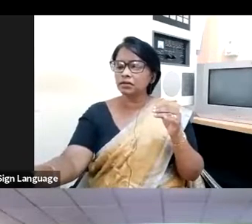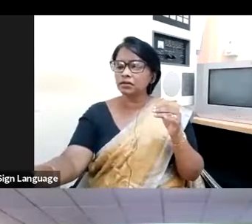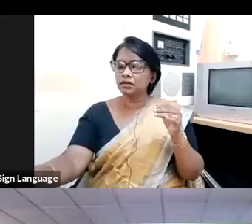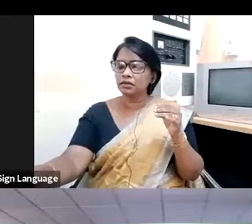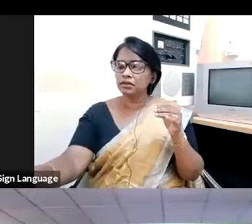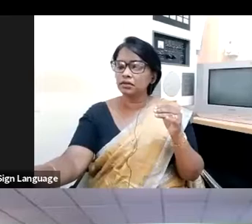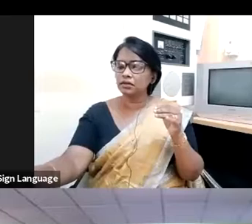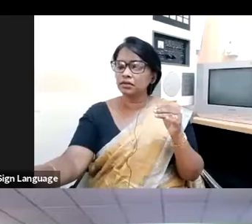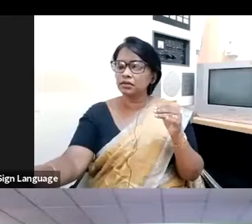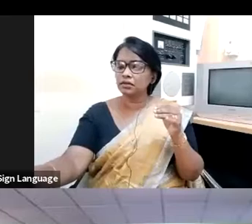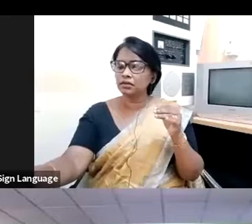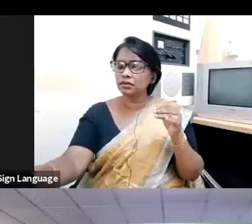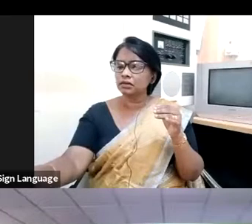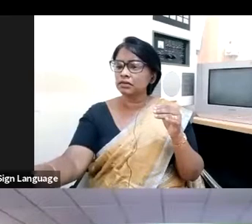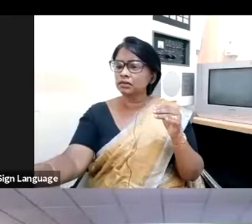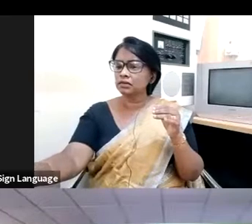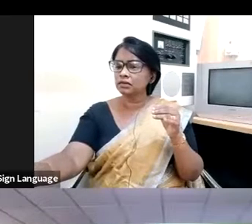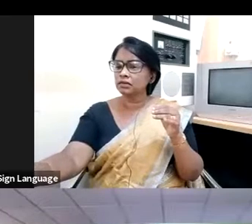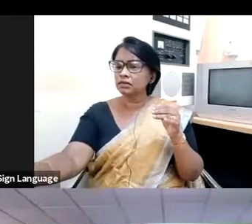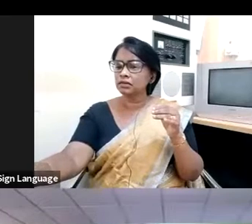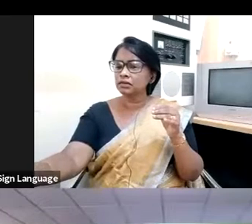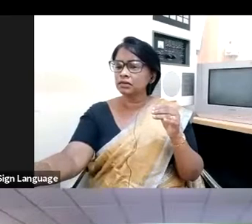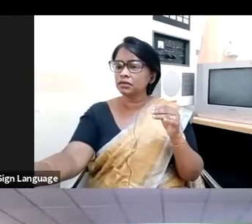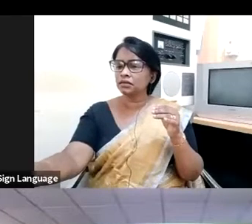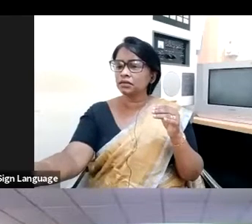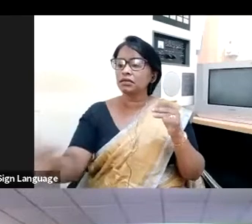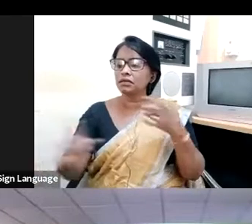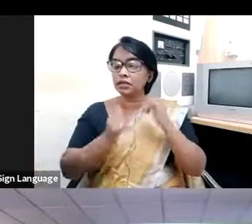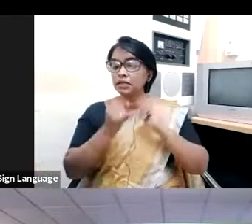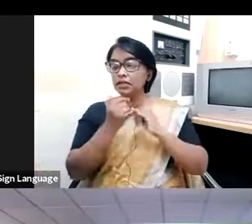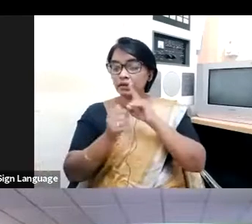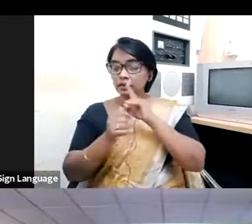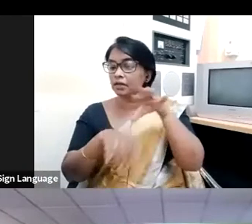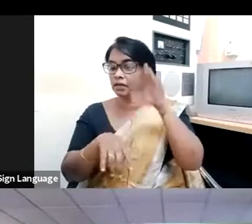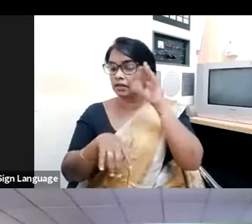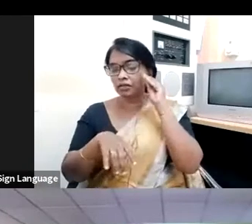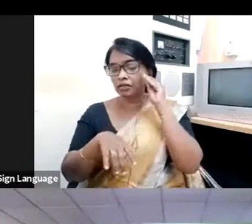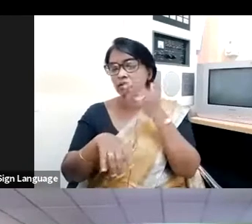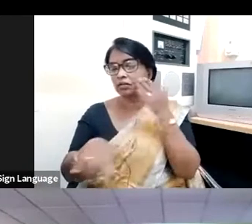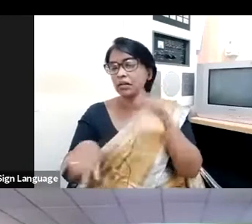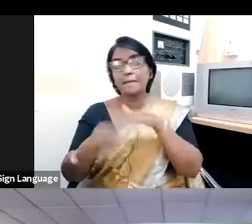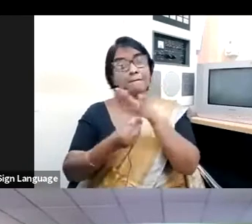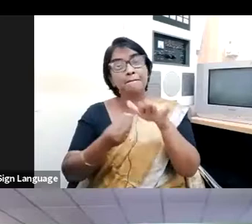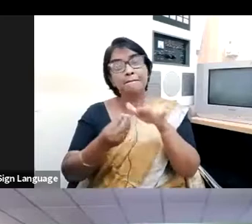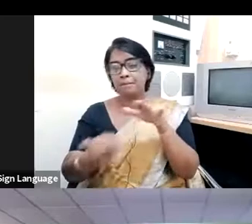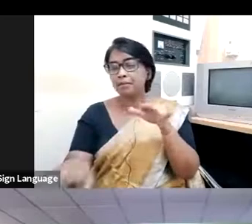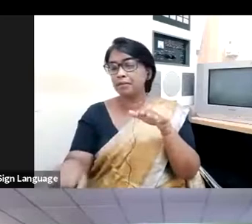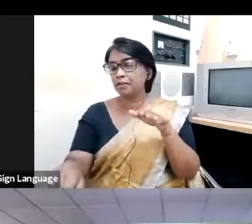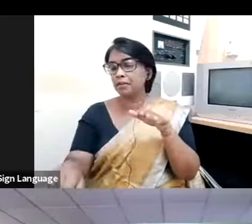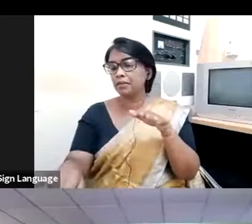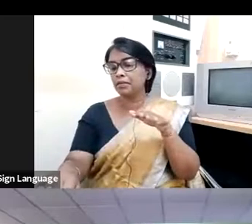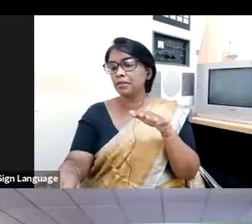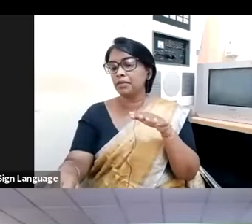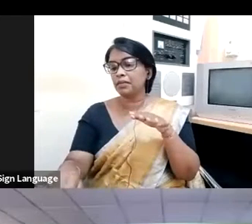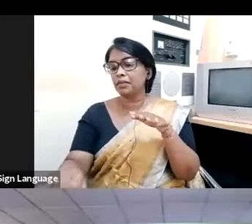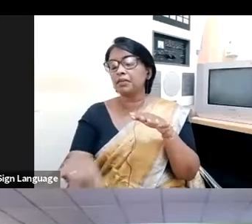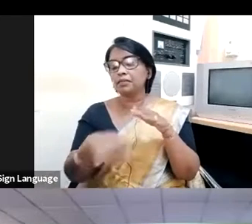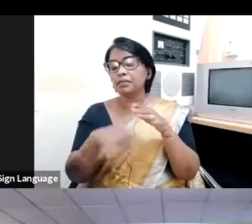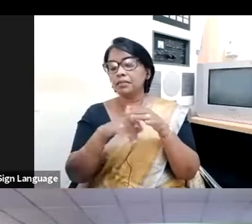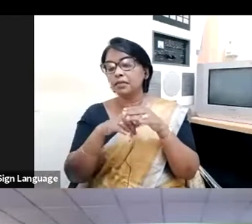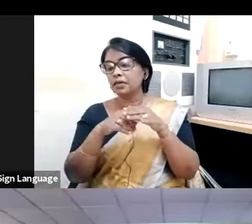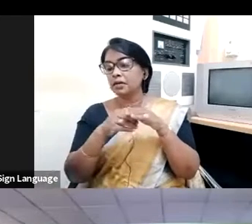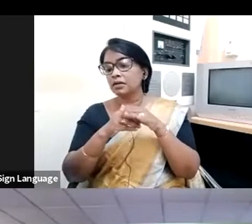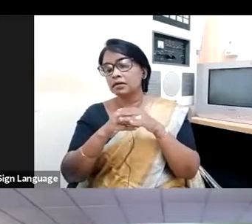said, the ecosystem is such an essential part of ensuring we are going to be part